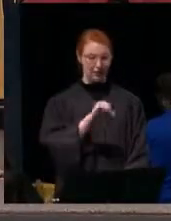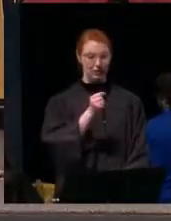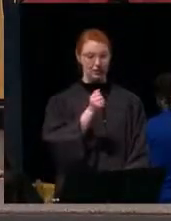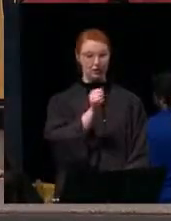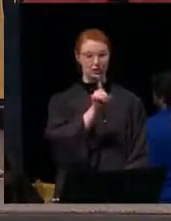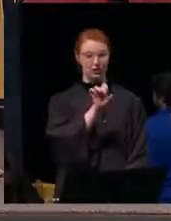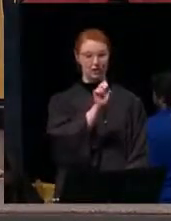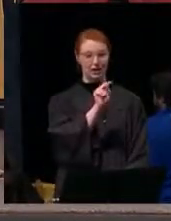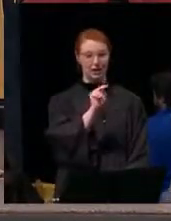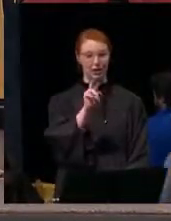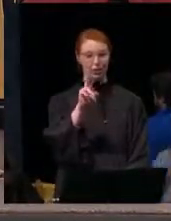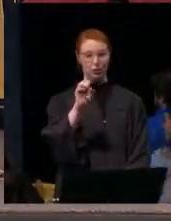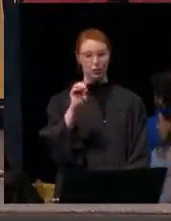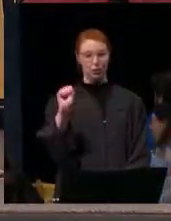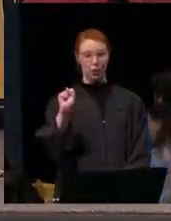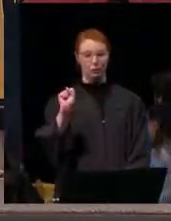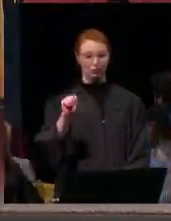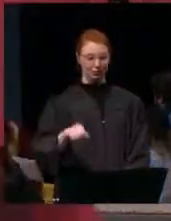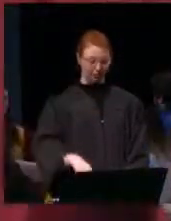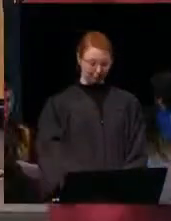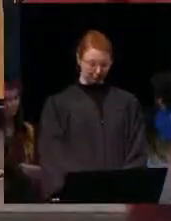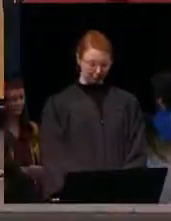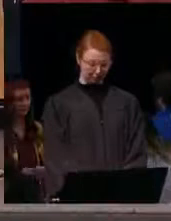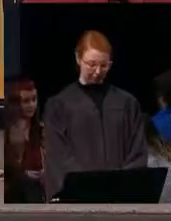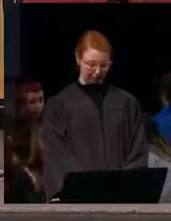Jaden Rose.